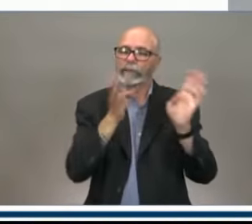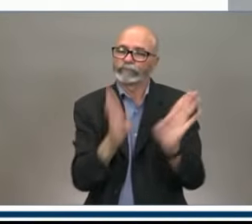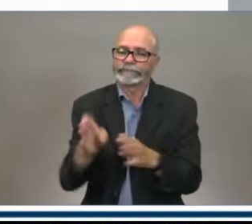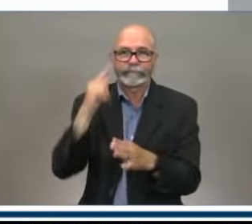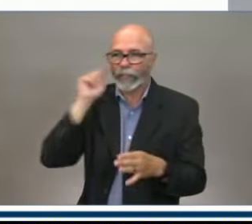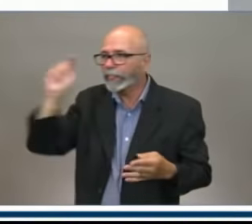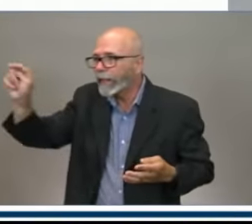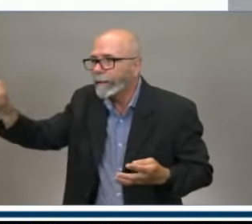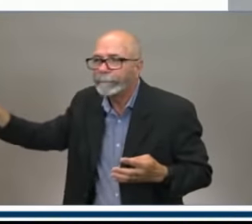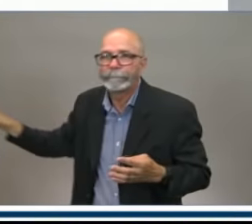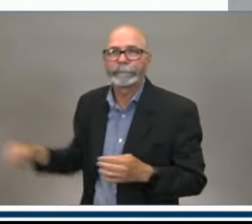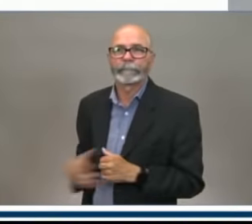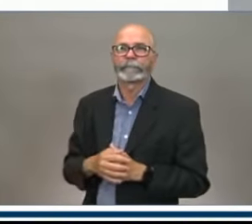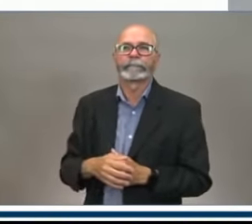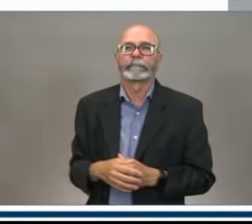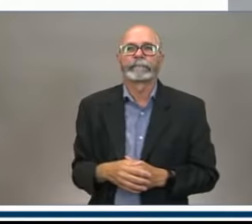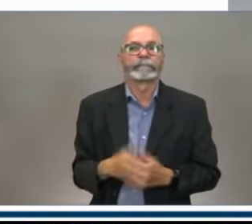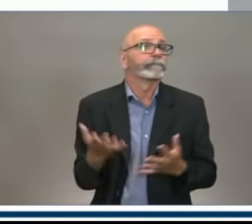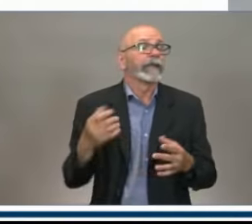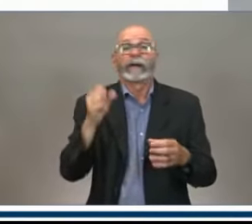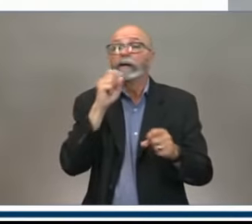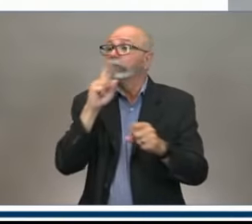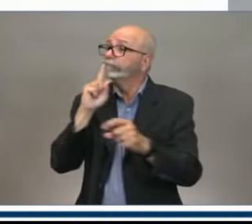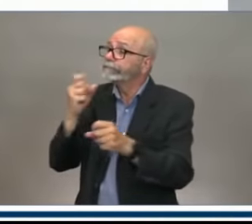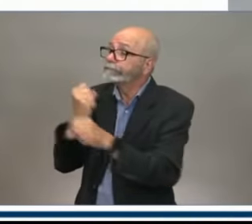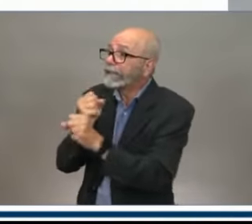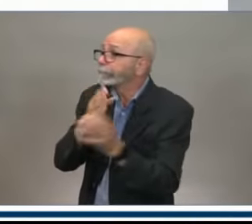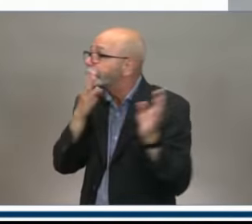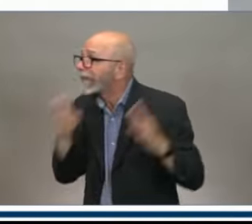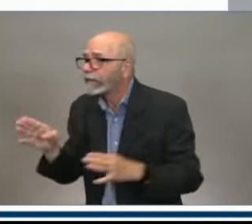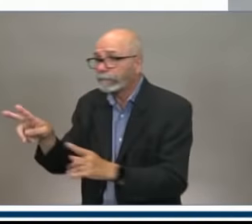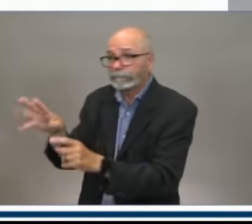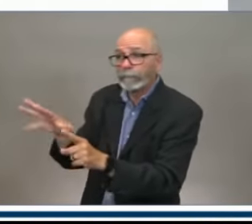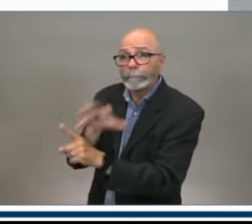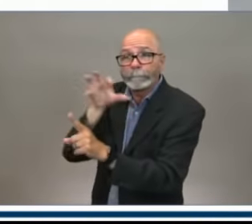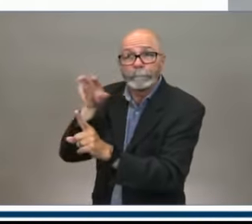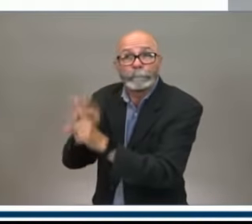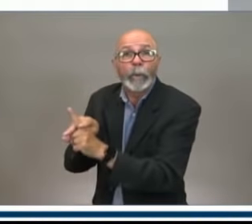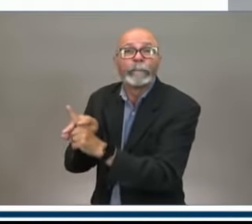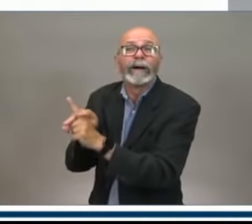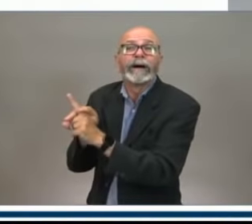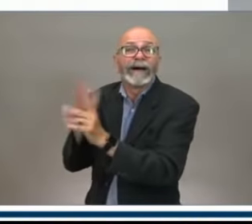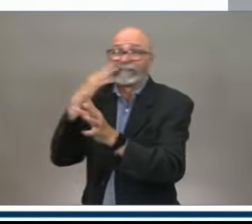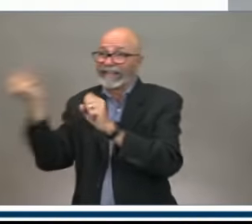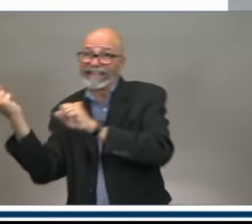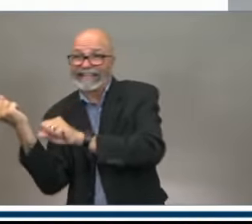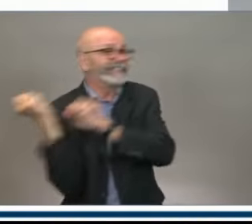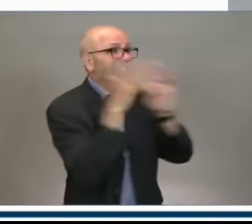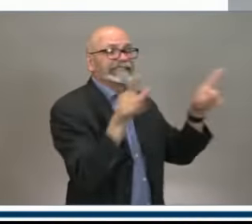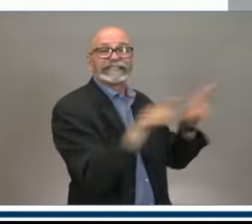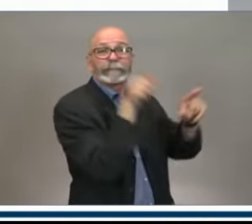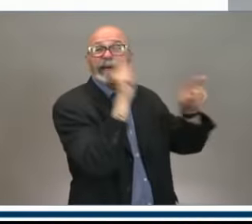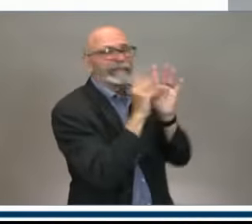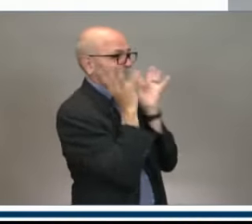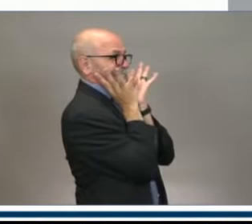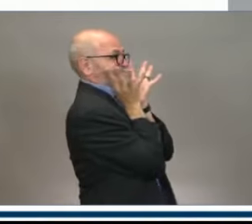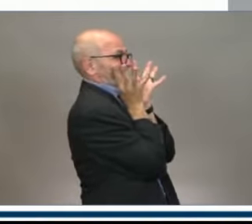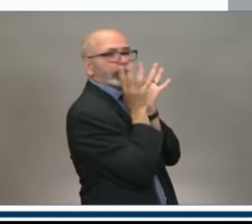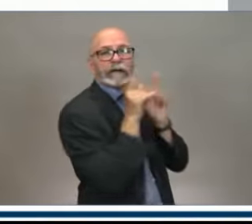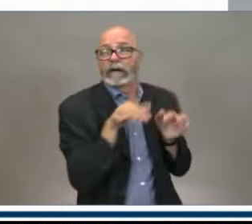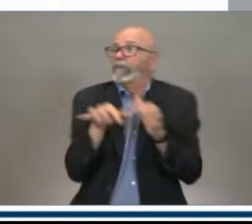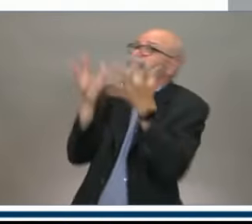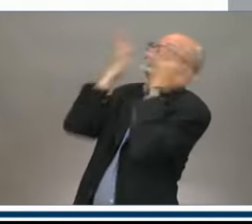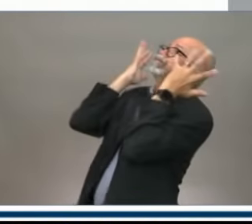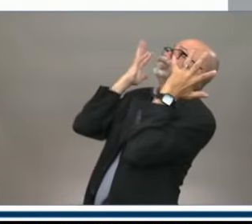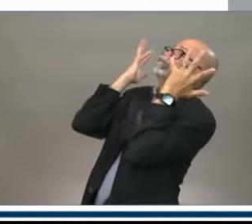appointment, because they need to manage. They can't have everybody just coming in all on the same day. So they're going to have to establish processes